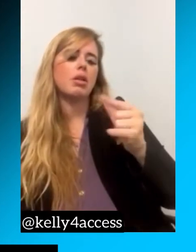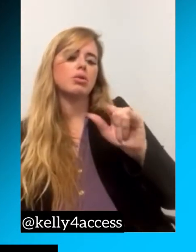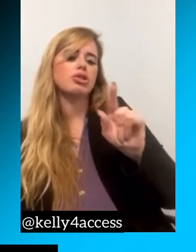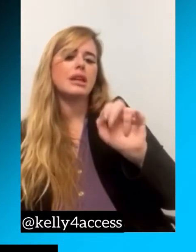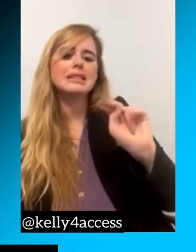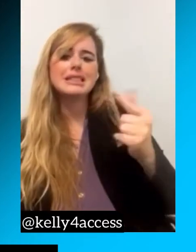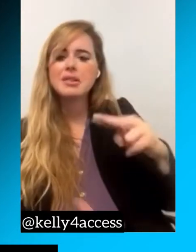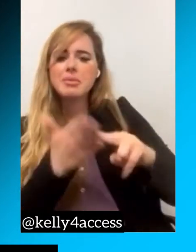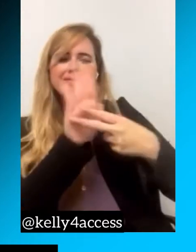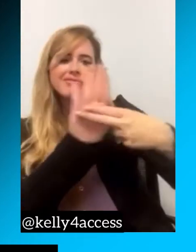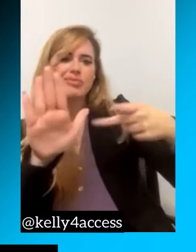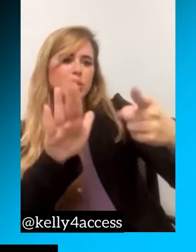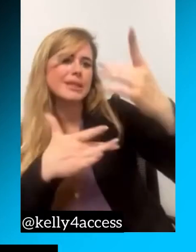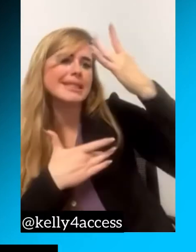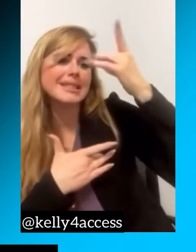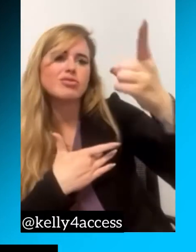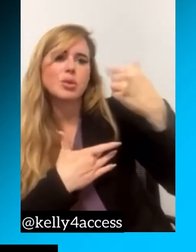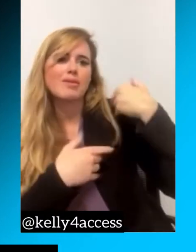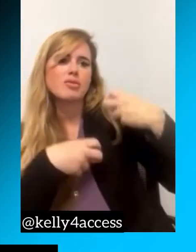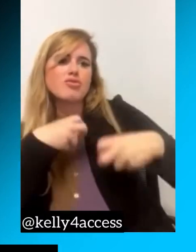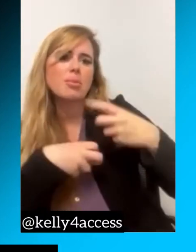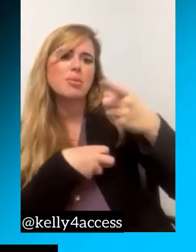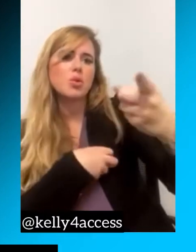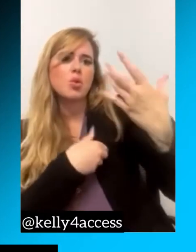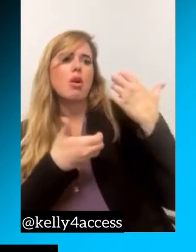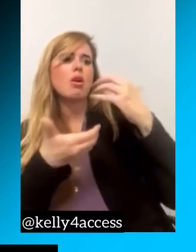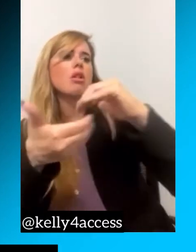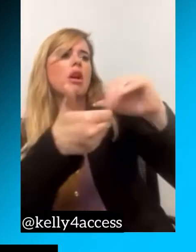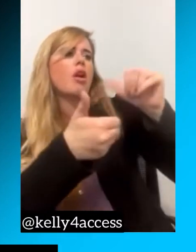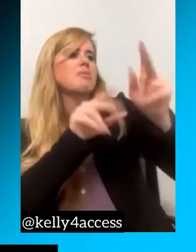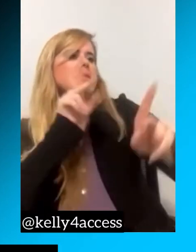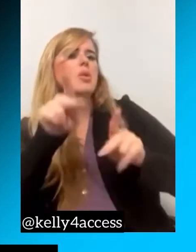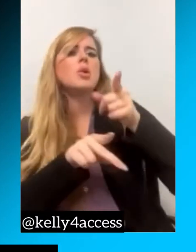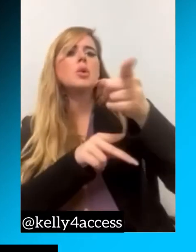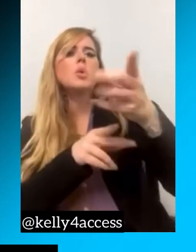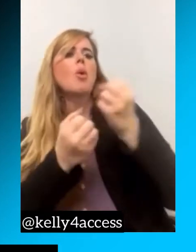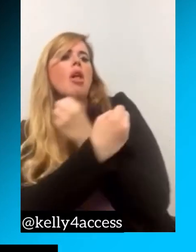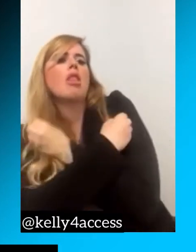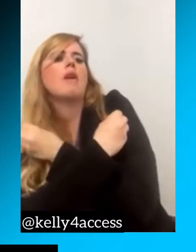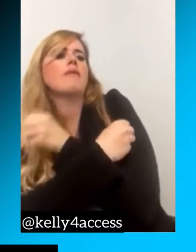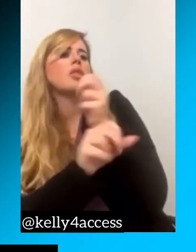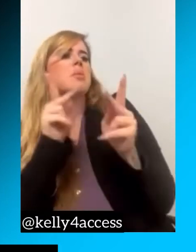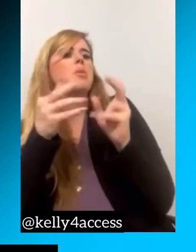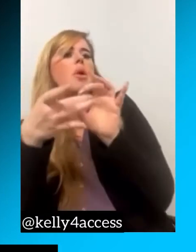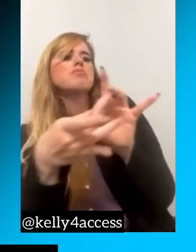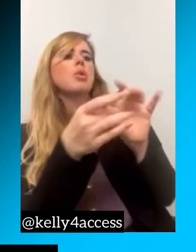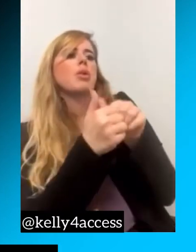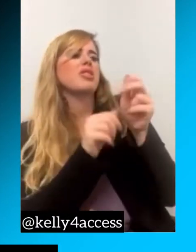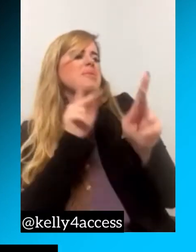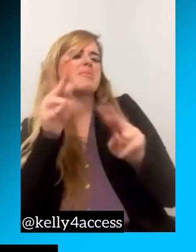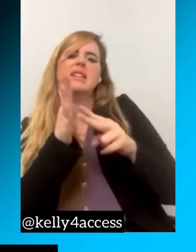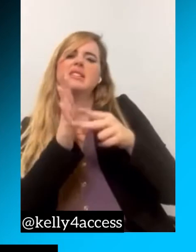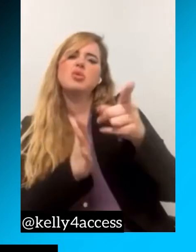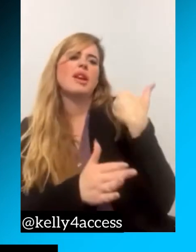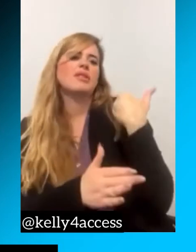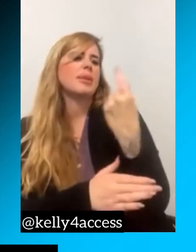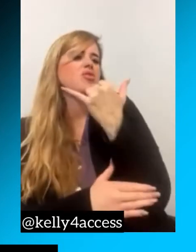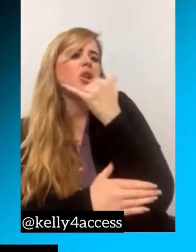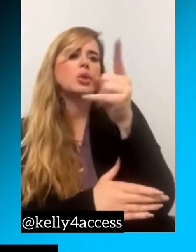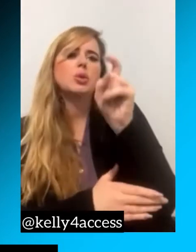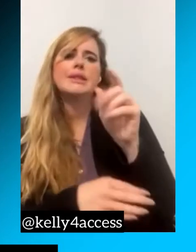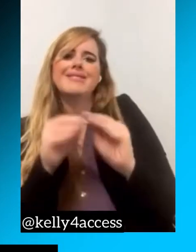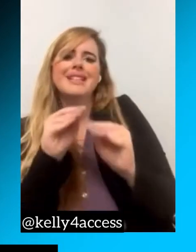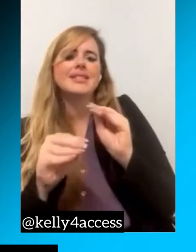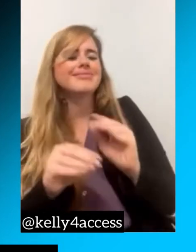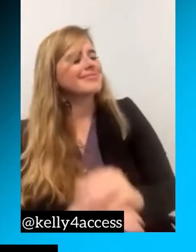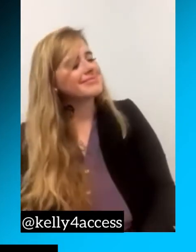sickness. It means where you're trying to make it like a diagnosis of something wrong that needs to be fixed. And